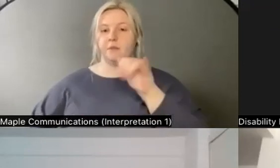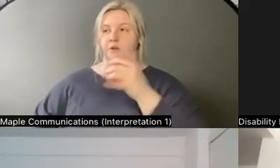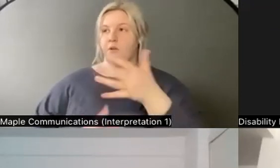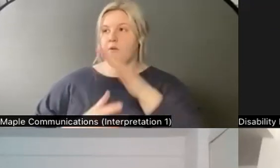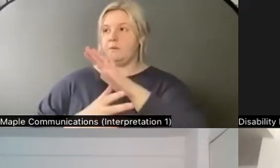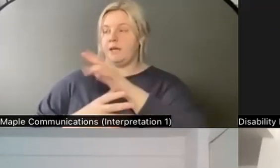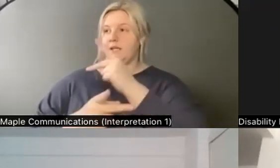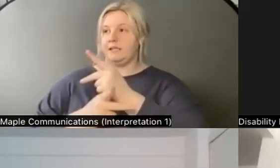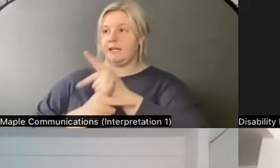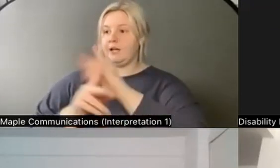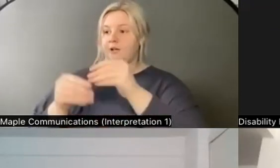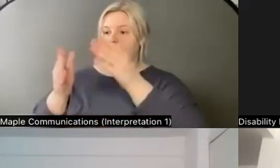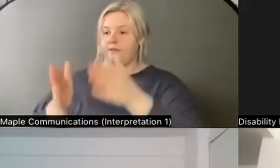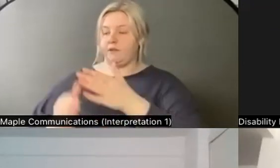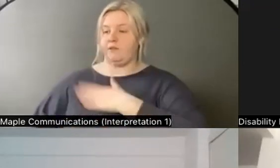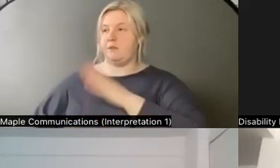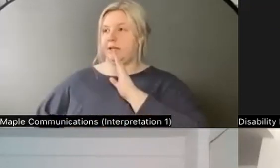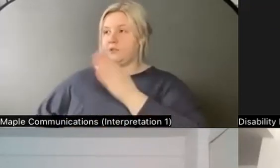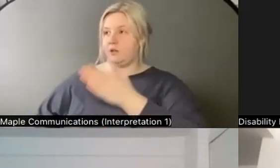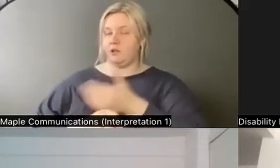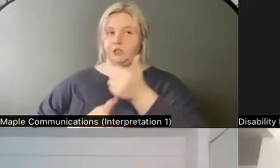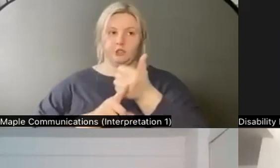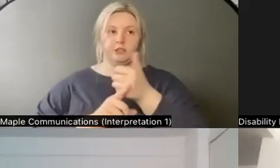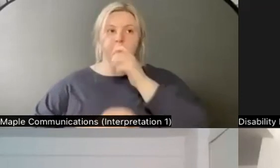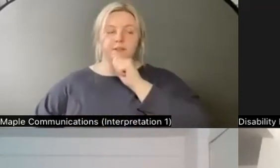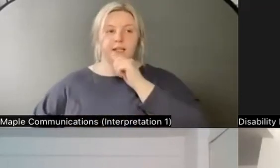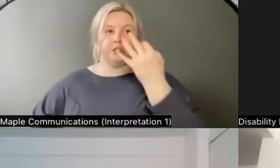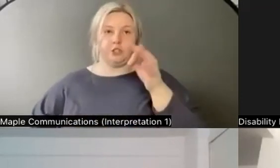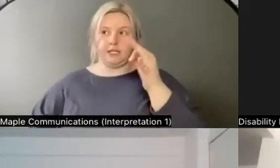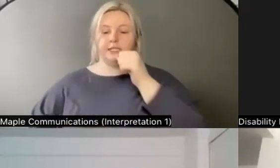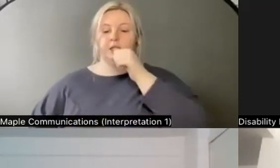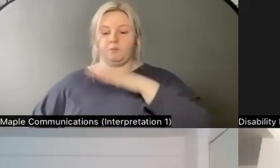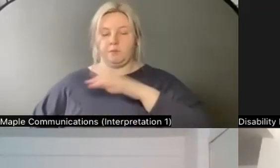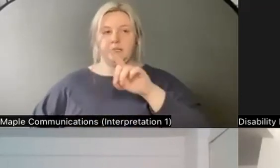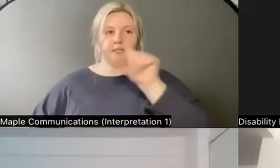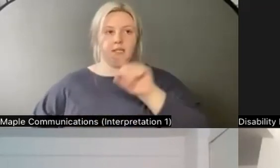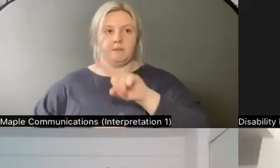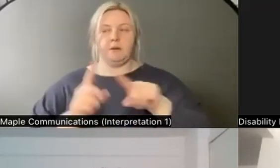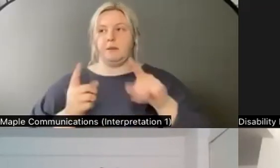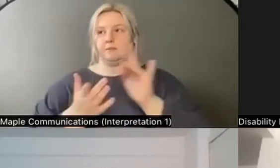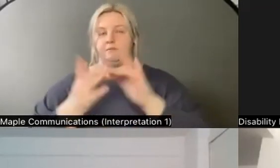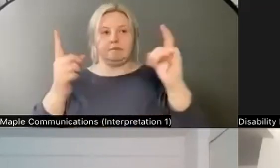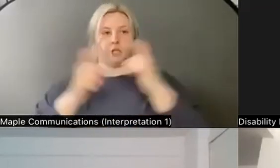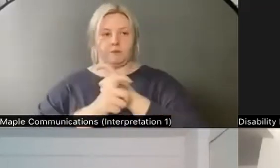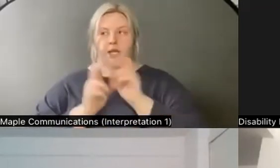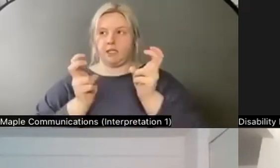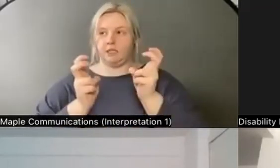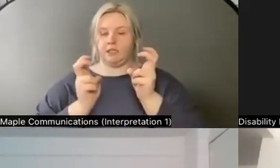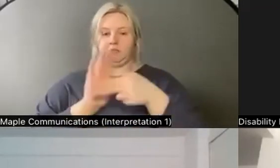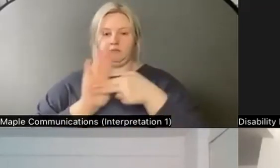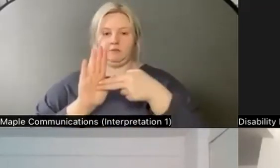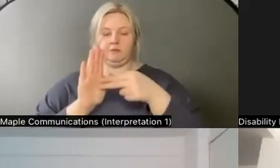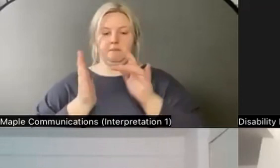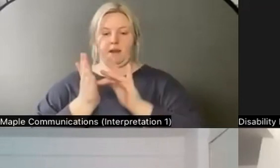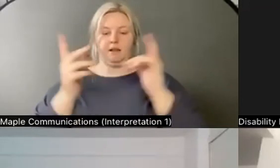is a disabled 19-year-old woman who is medically complex. And what that means is she spends